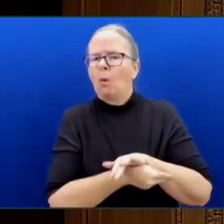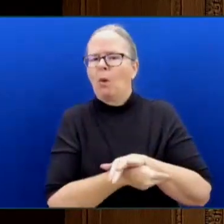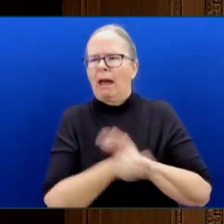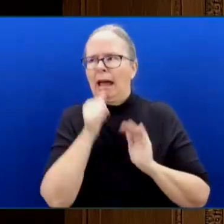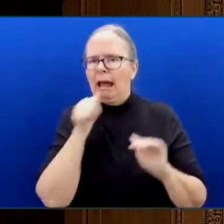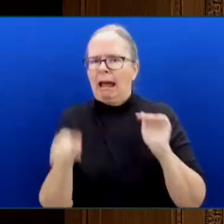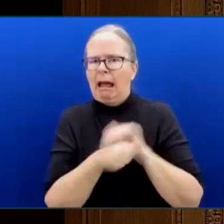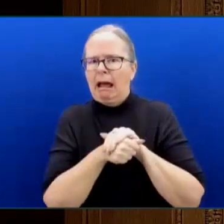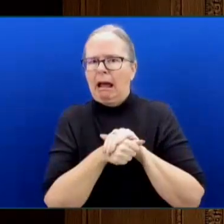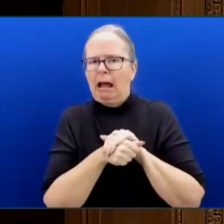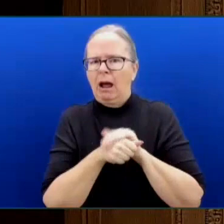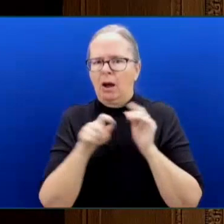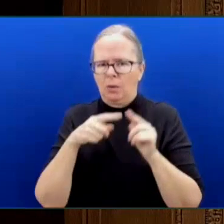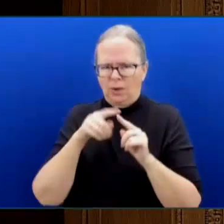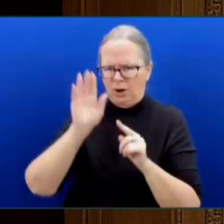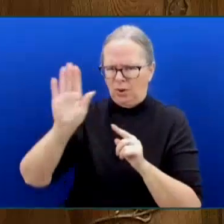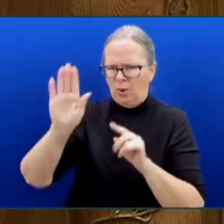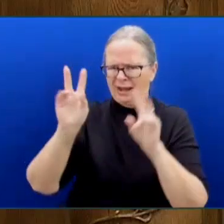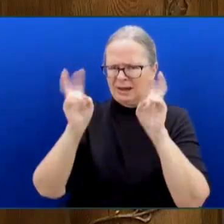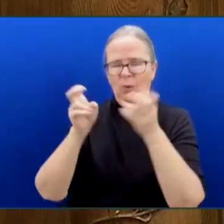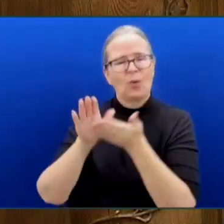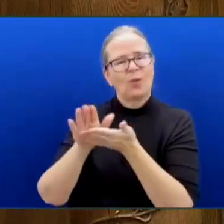BC?